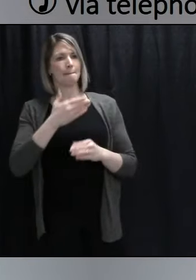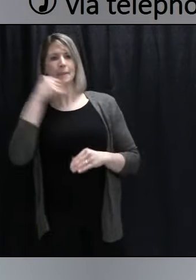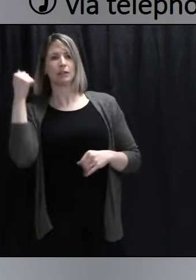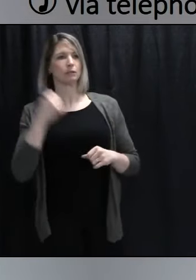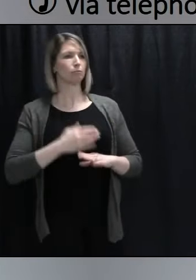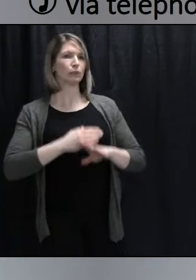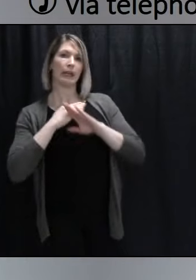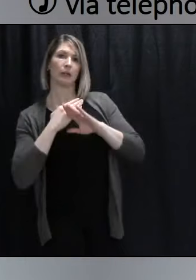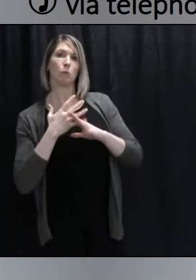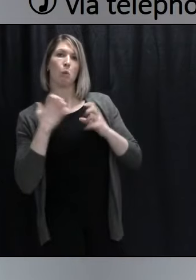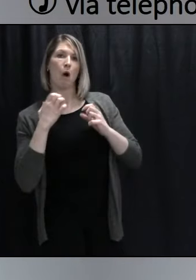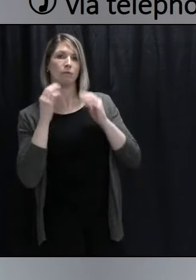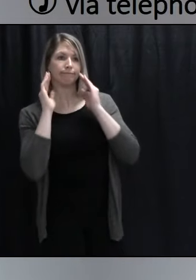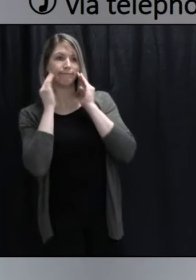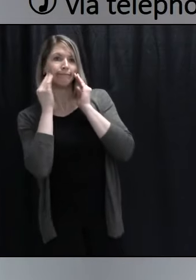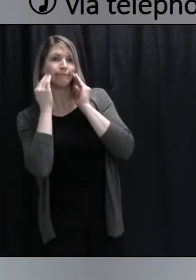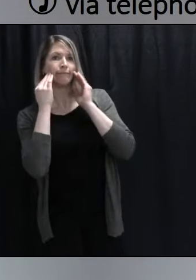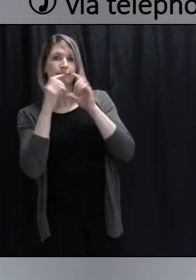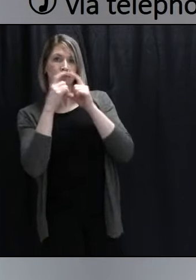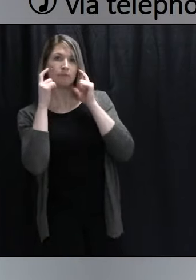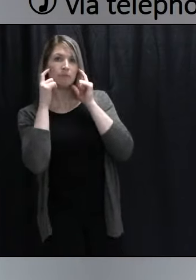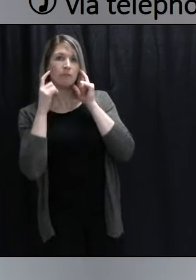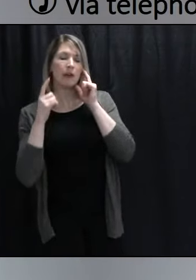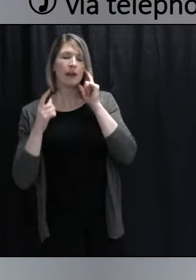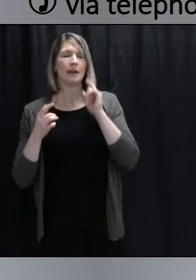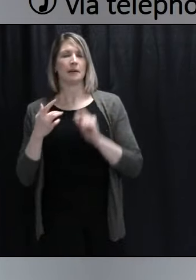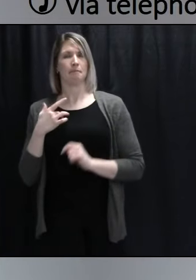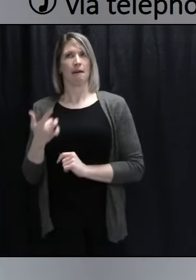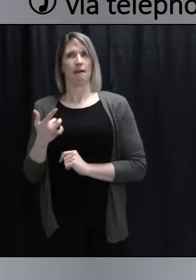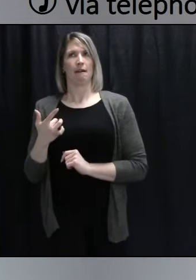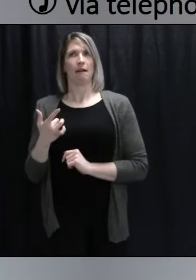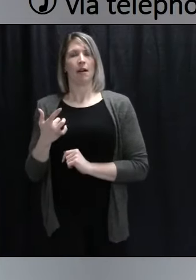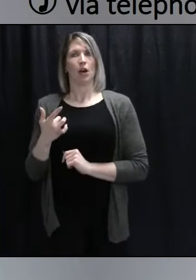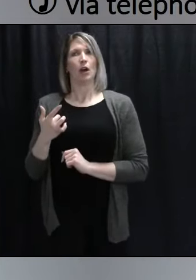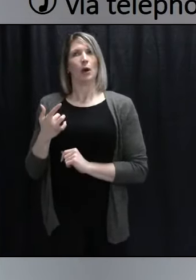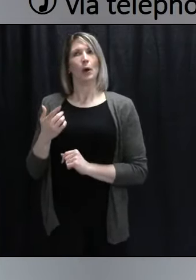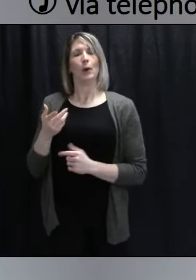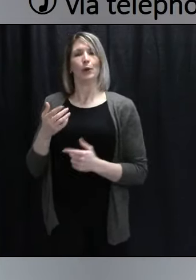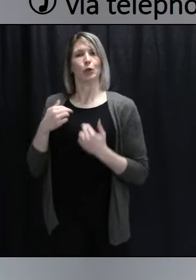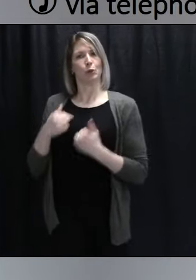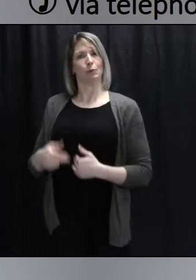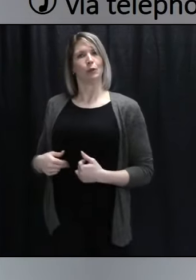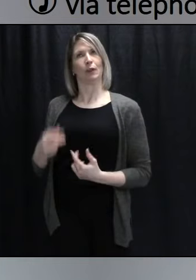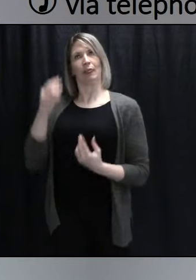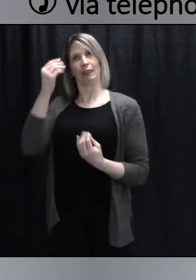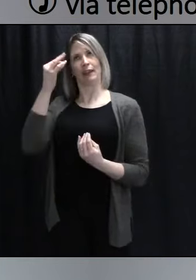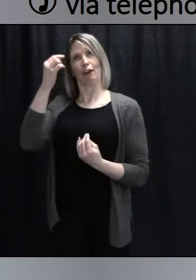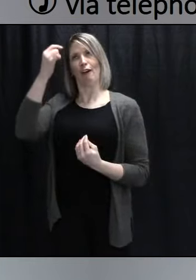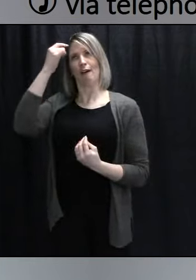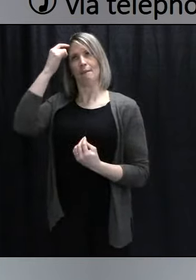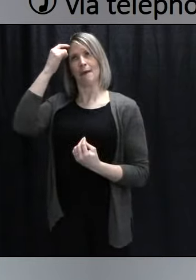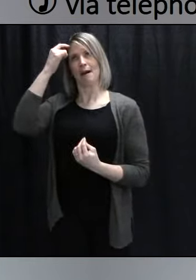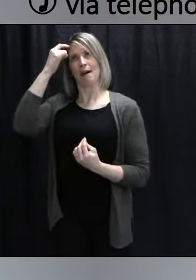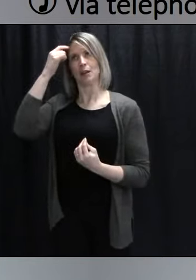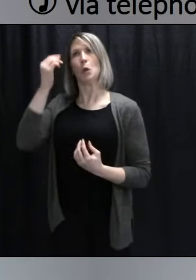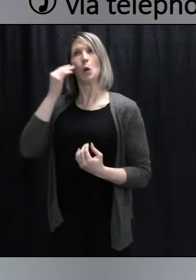There is a tendency to follow the heart rather than the head, and we have really been keen to use evidence. It's our